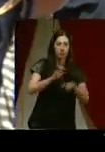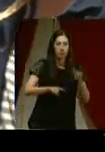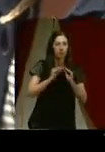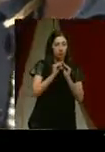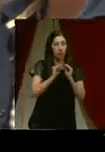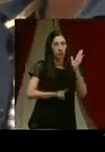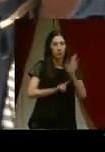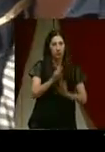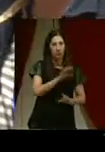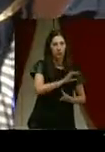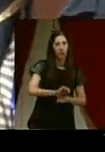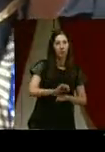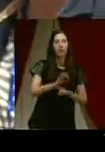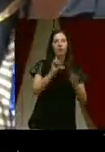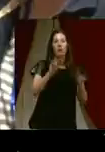investment.